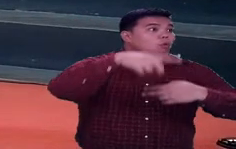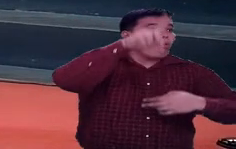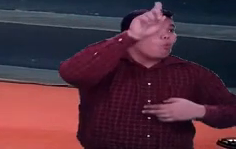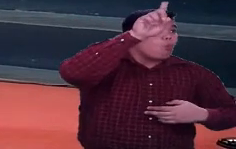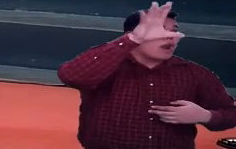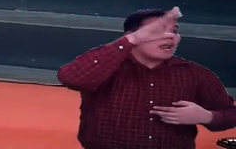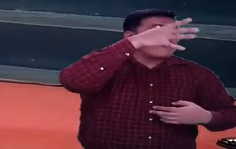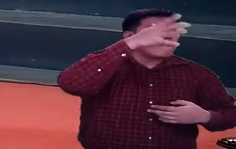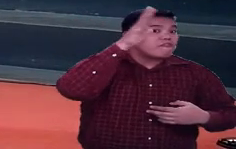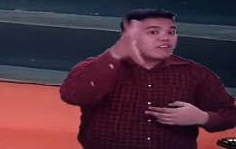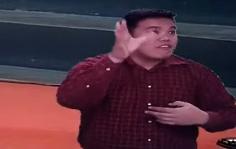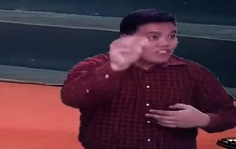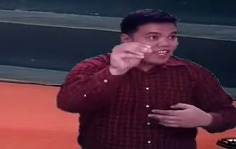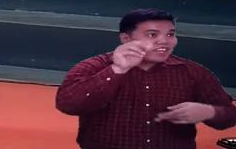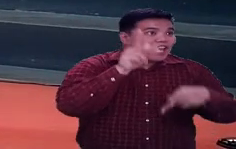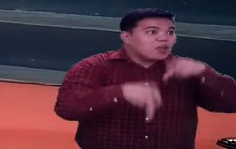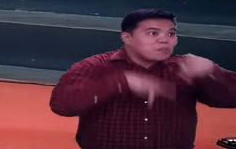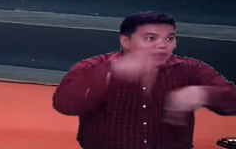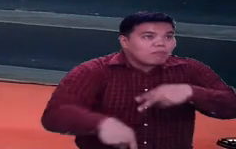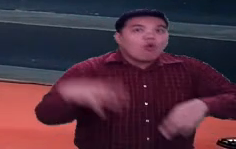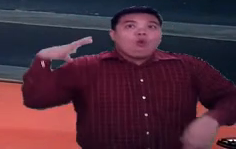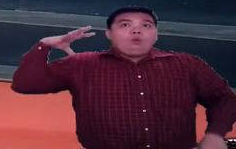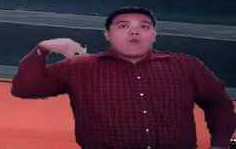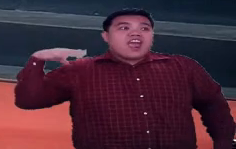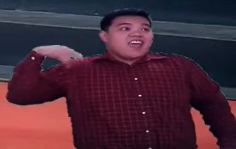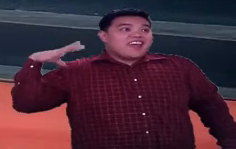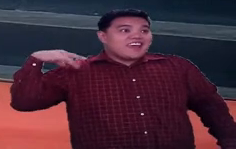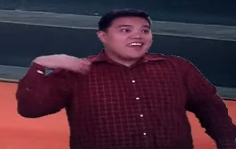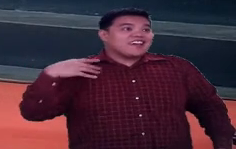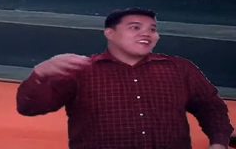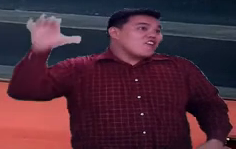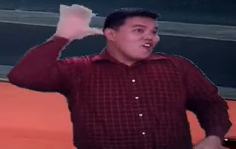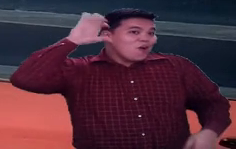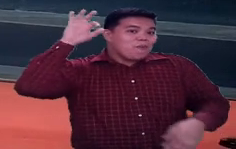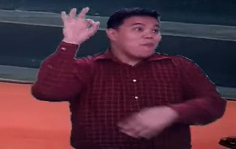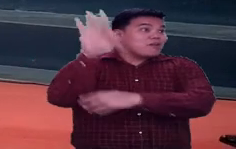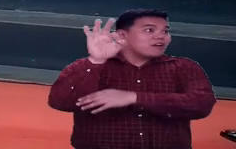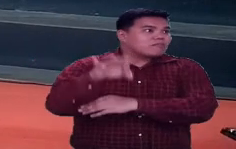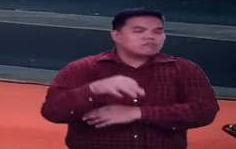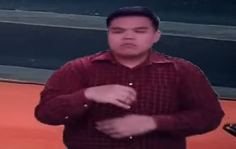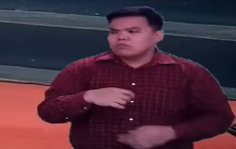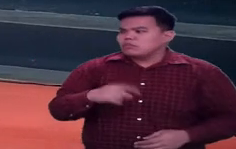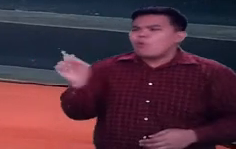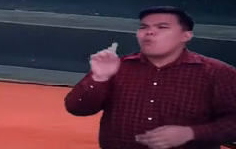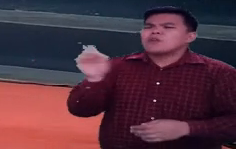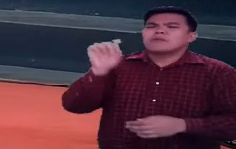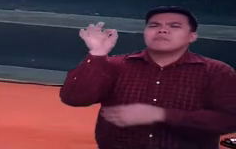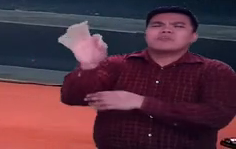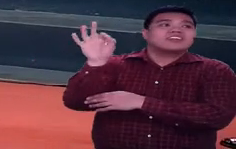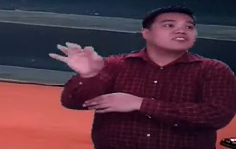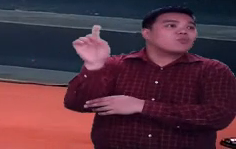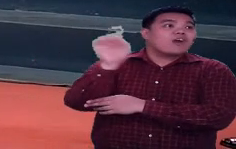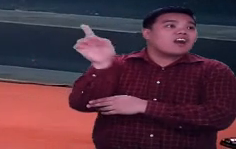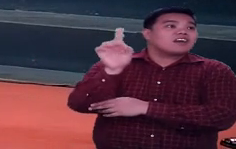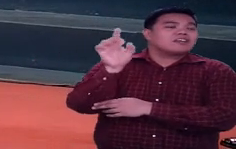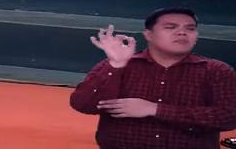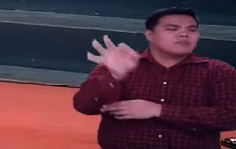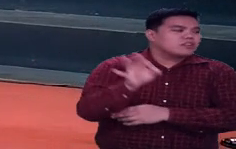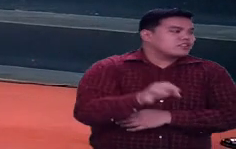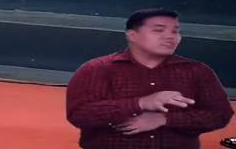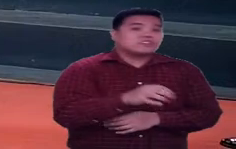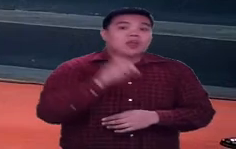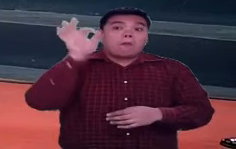people waiting for me to come and preach to them. Now, what do you preach to those people? Do you